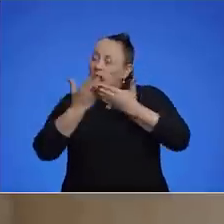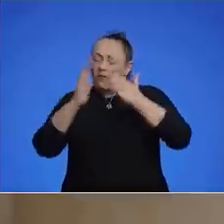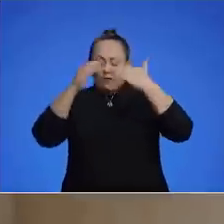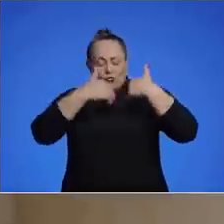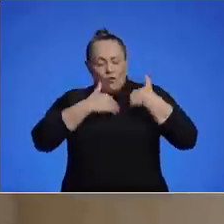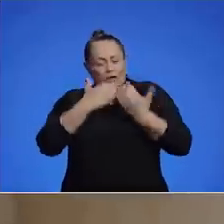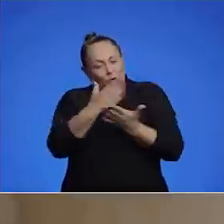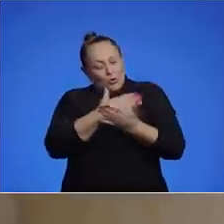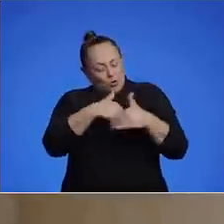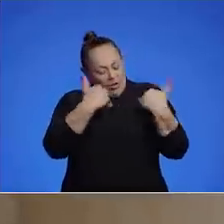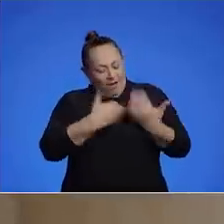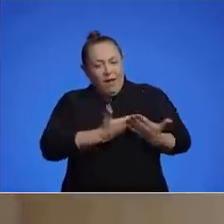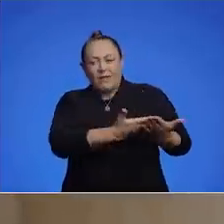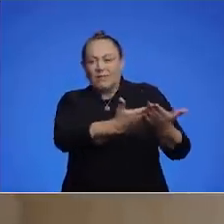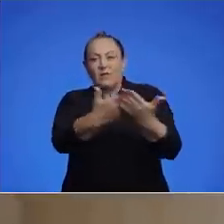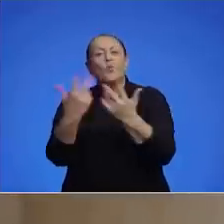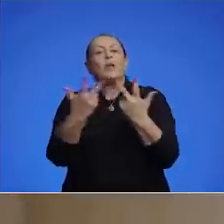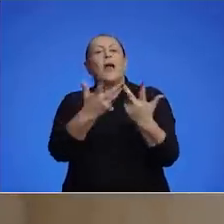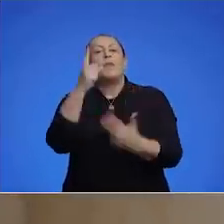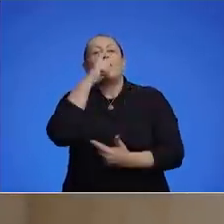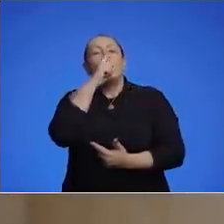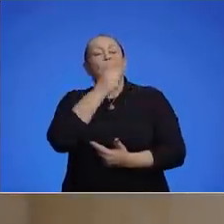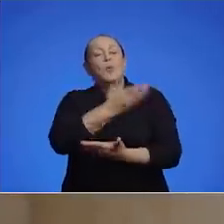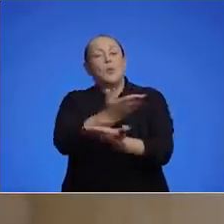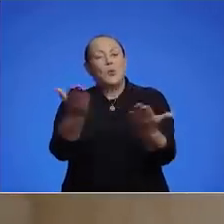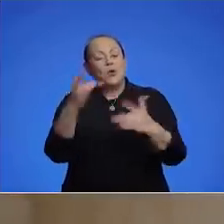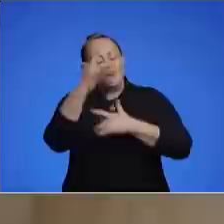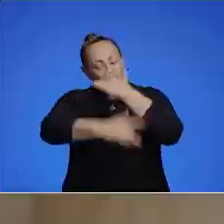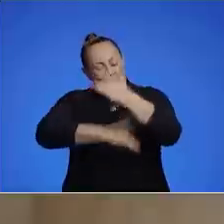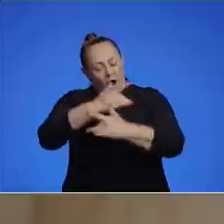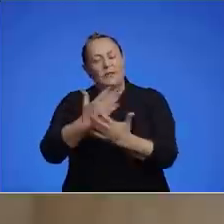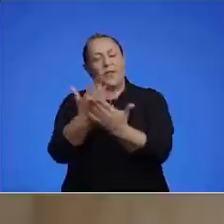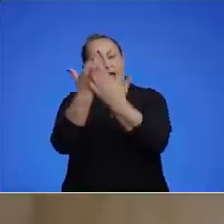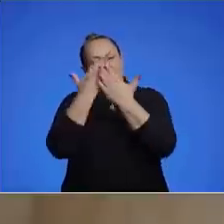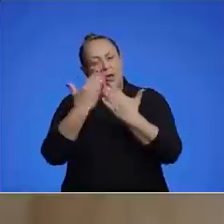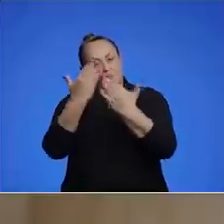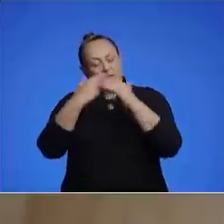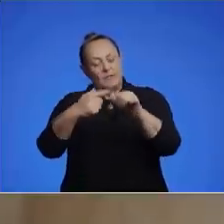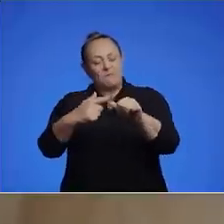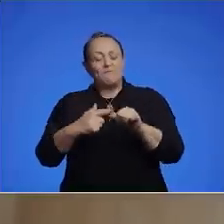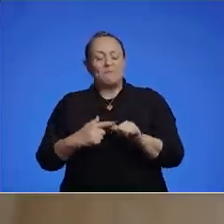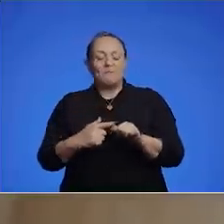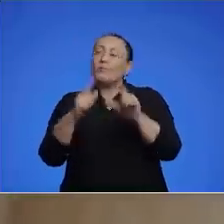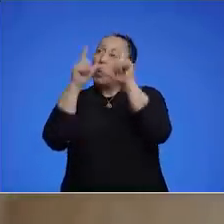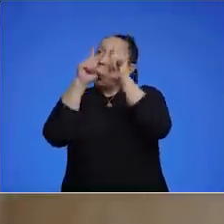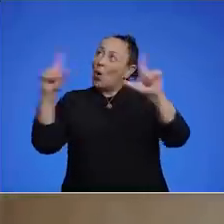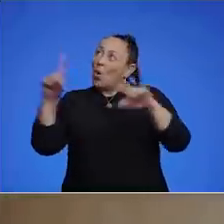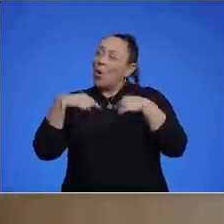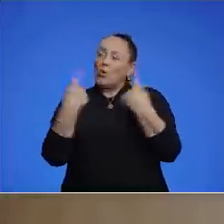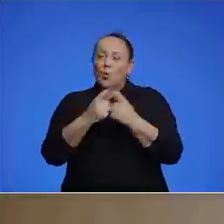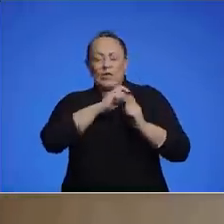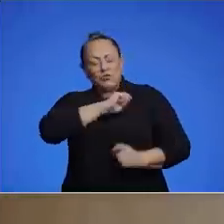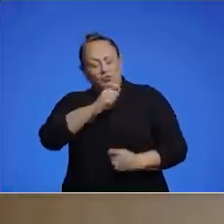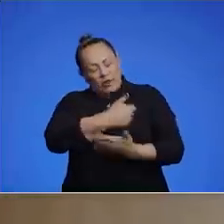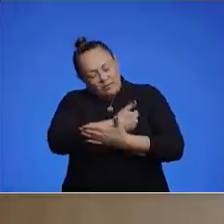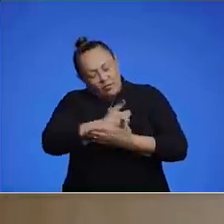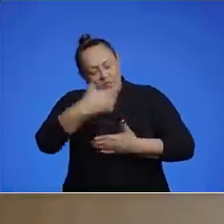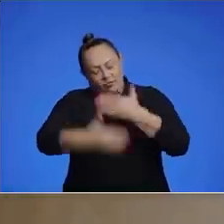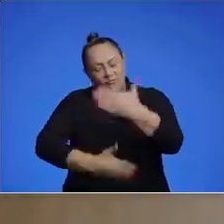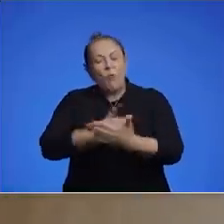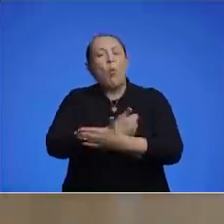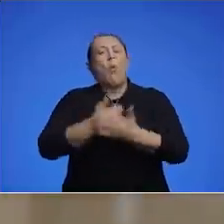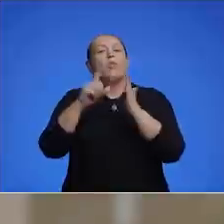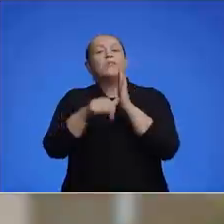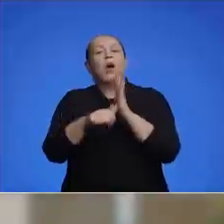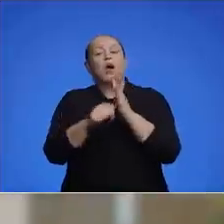heart with others. Christ, have mercy. Christ, have mercy. And Lord, we can trust in you every step of the way. Lord, have mercy. Lord,